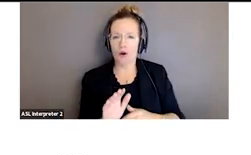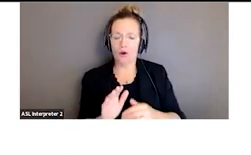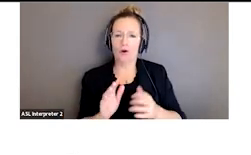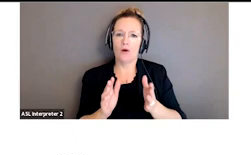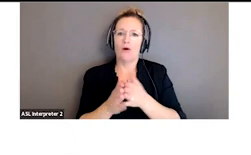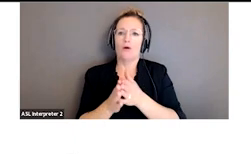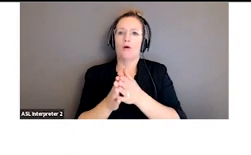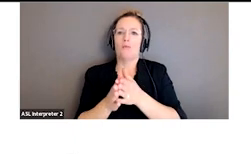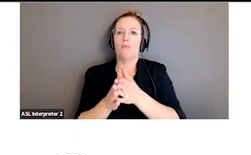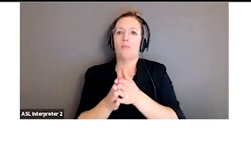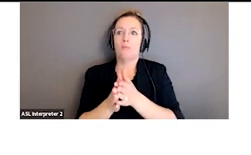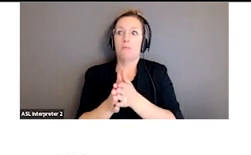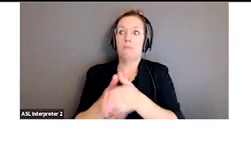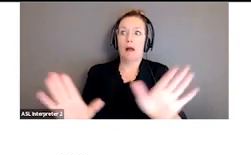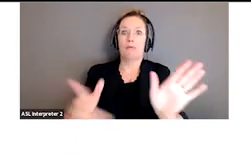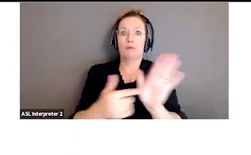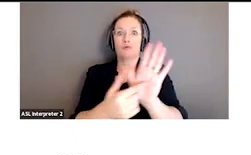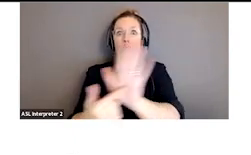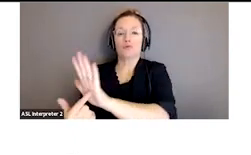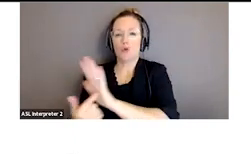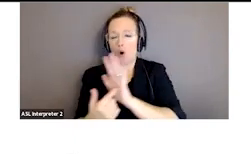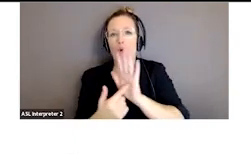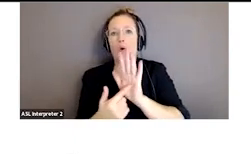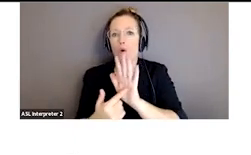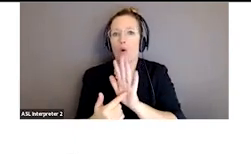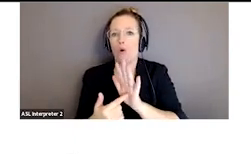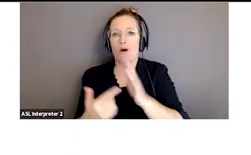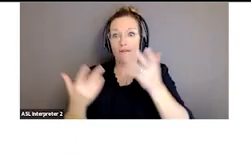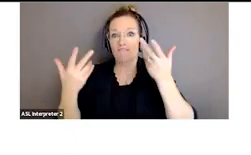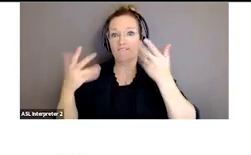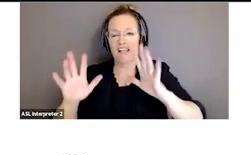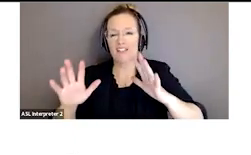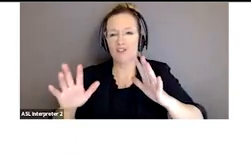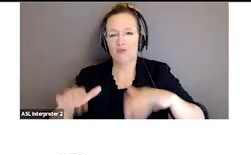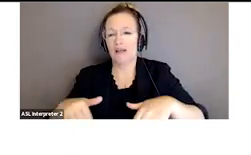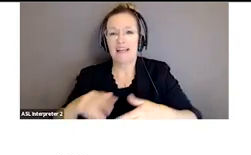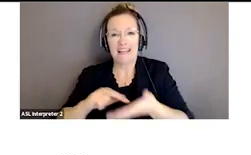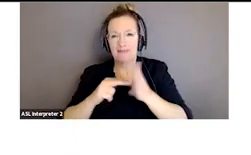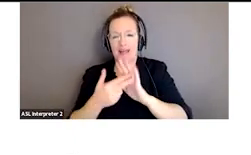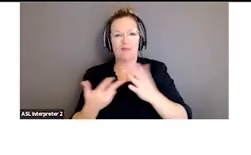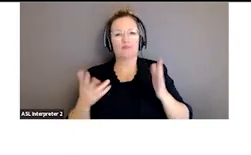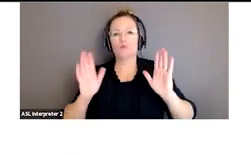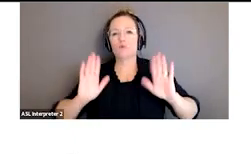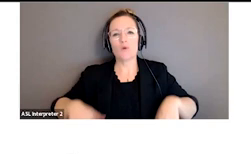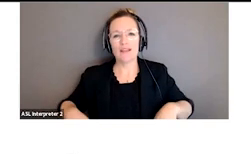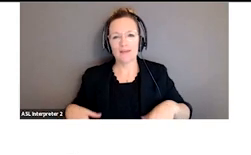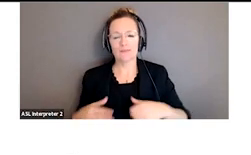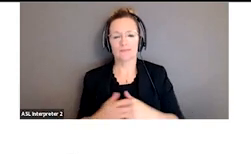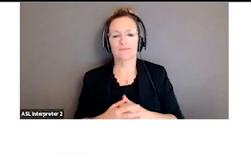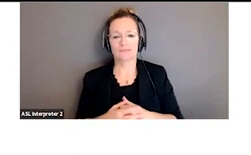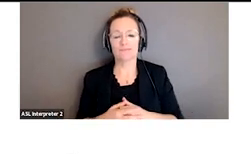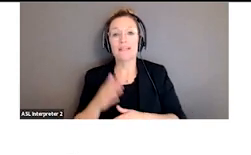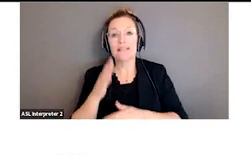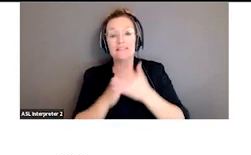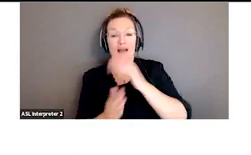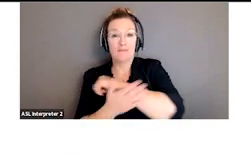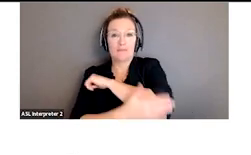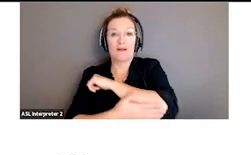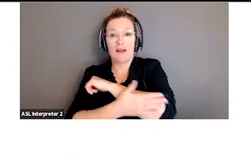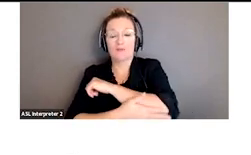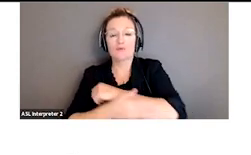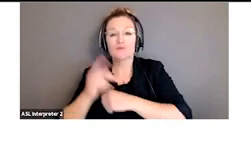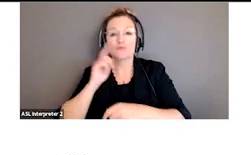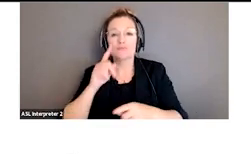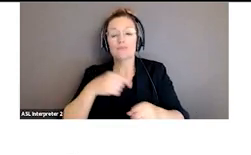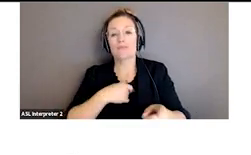big problem. Even in the countries where you do have that grace period, if you publish more than what you put in your